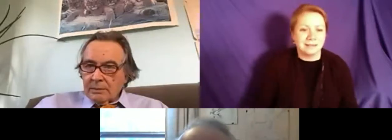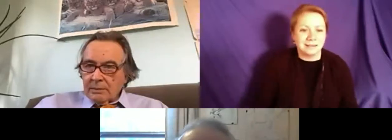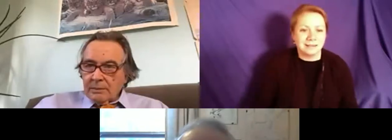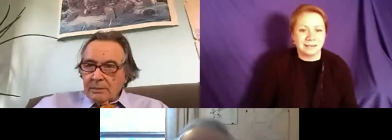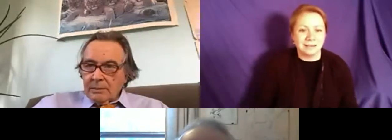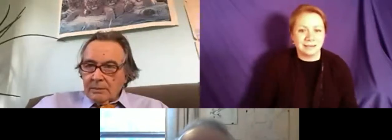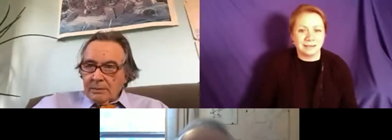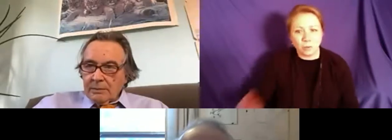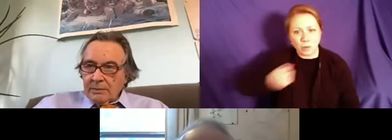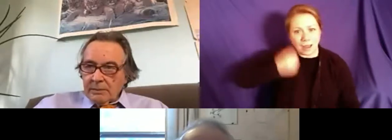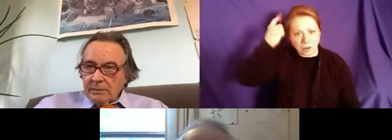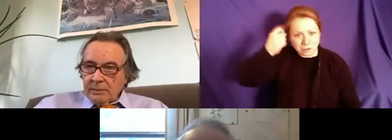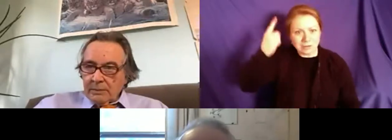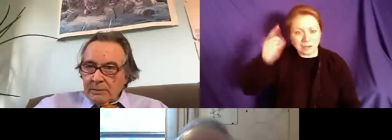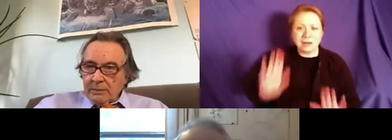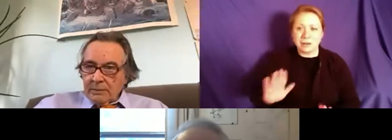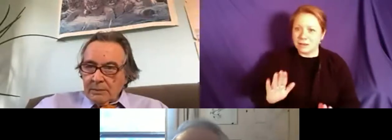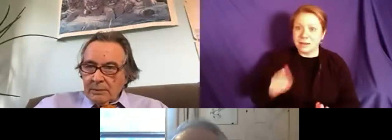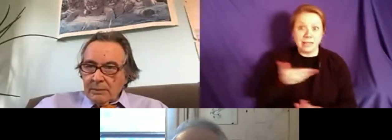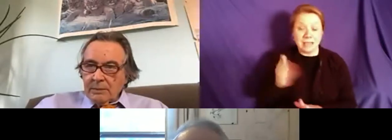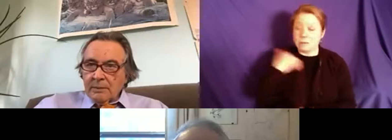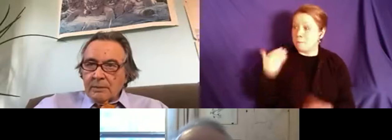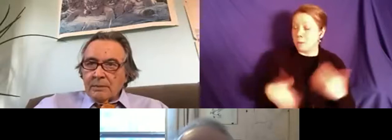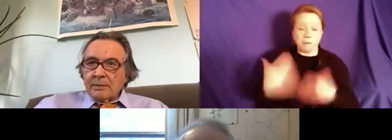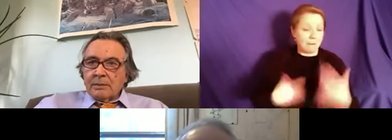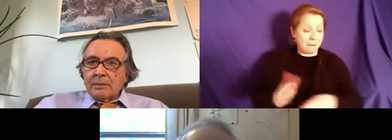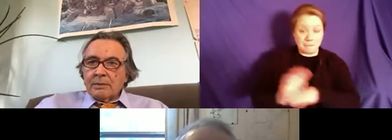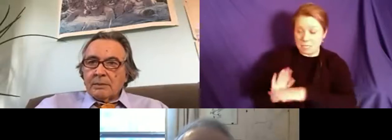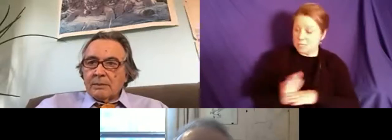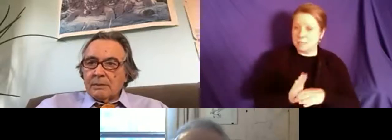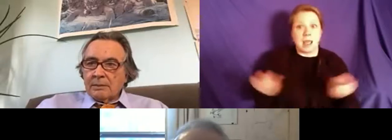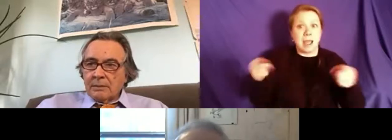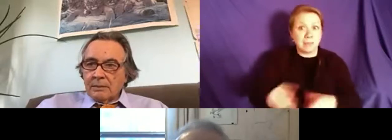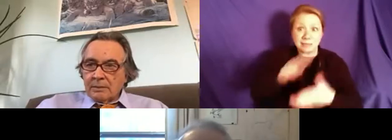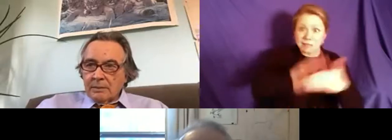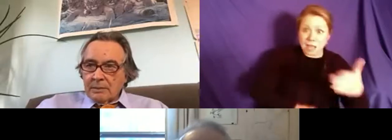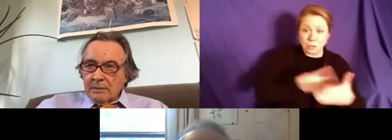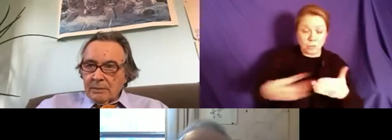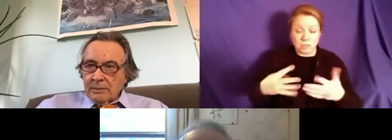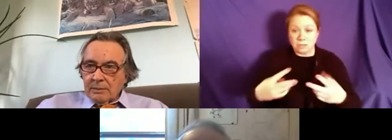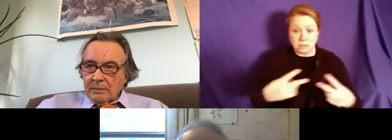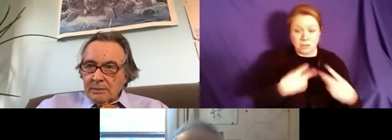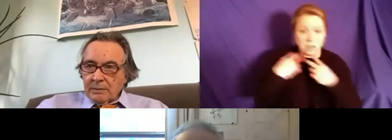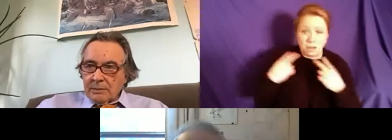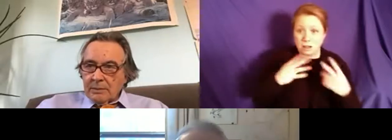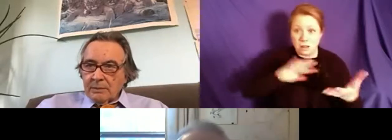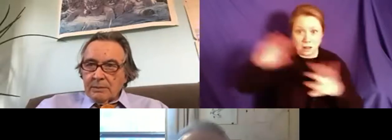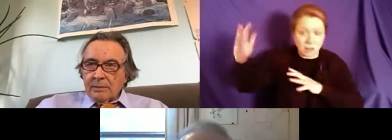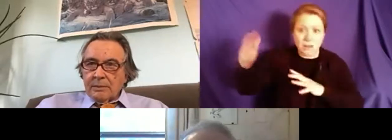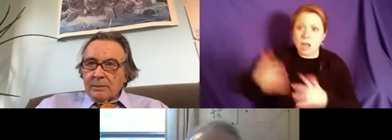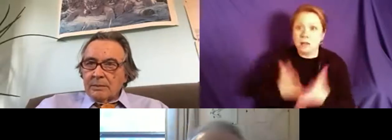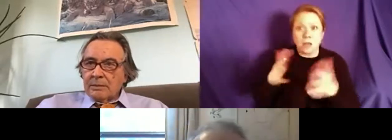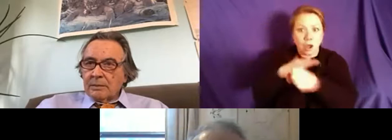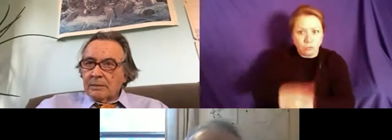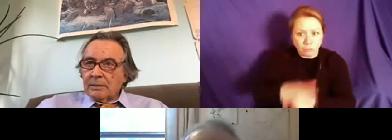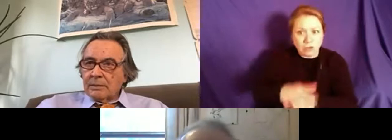We understand that things get rolling, things are extremely busy, schedules get hectic, and there's a lot of pressure on